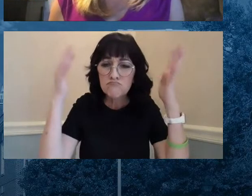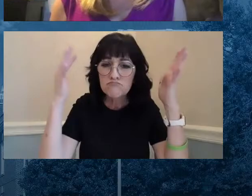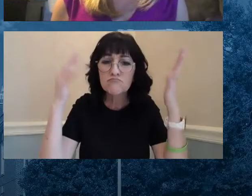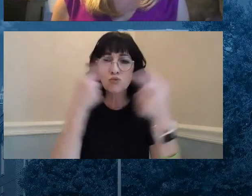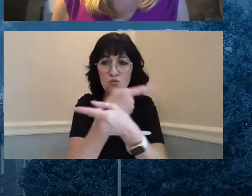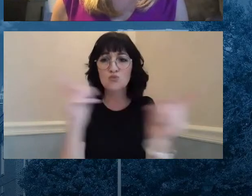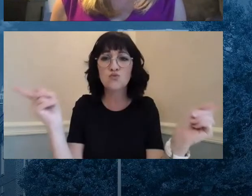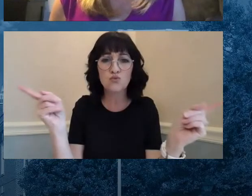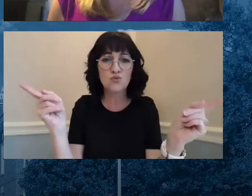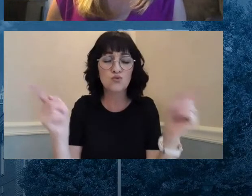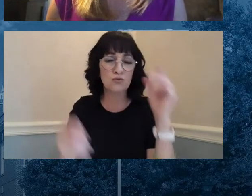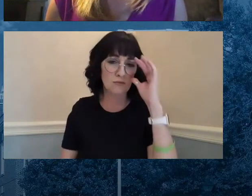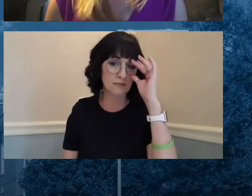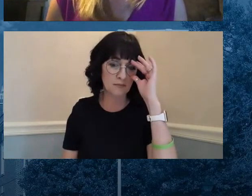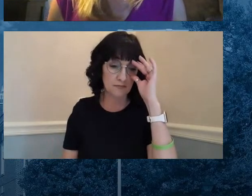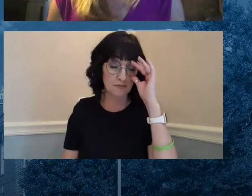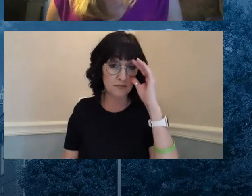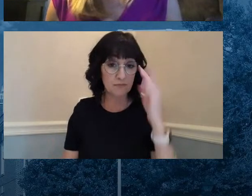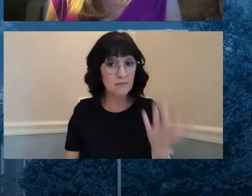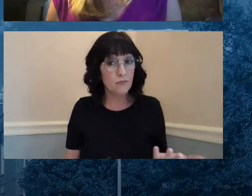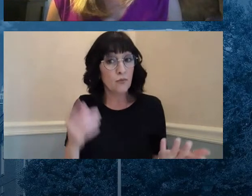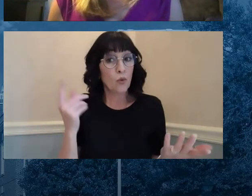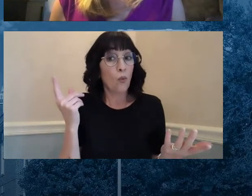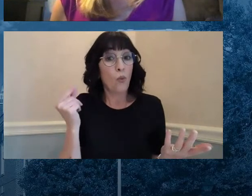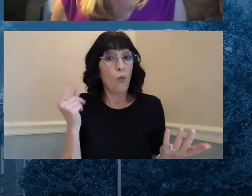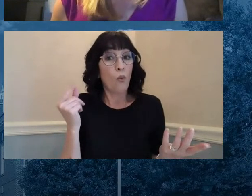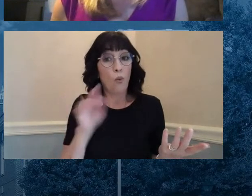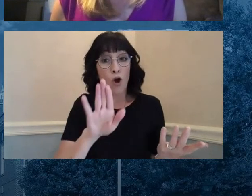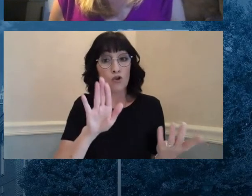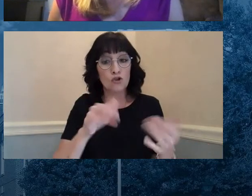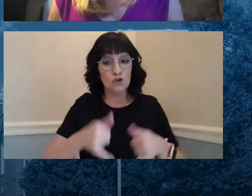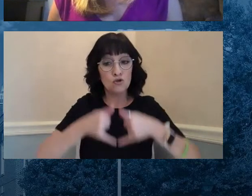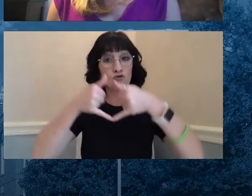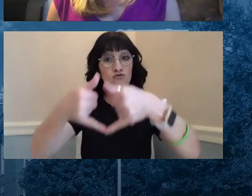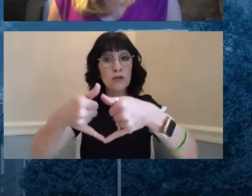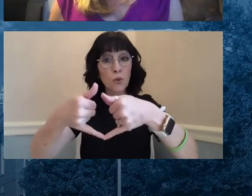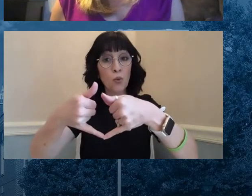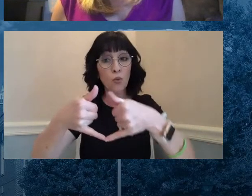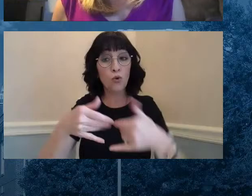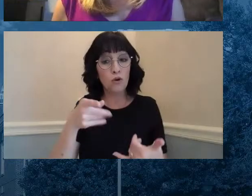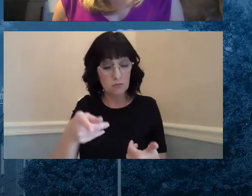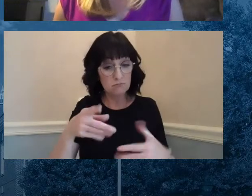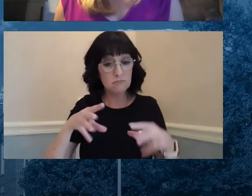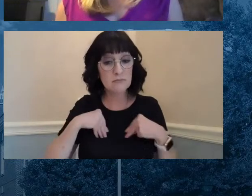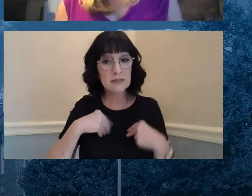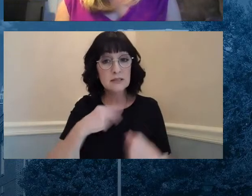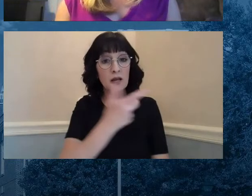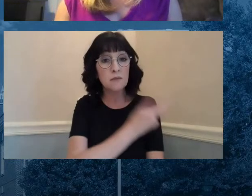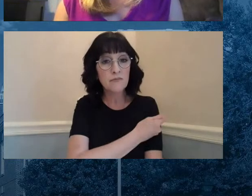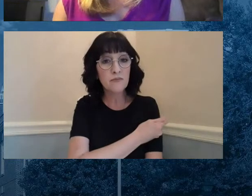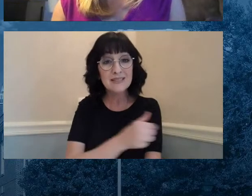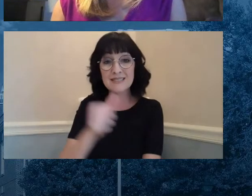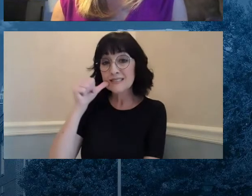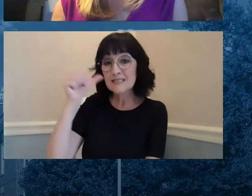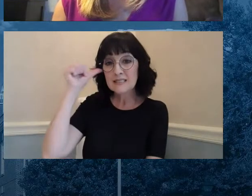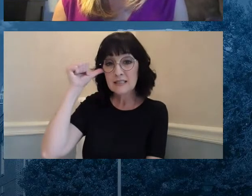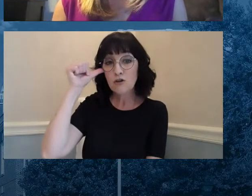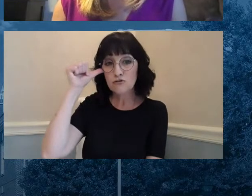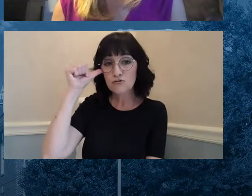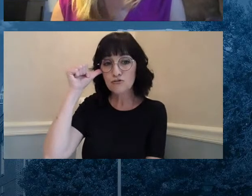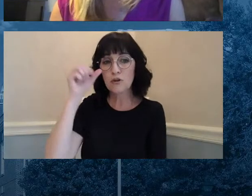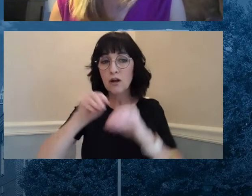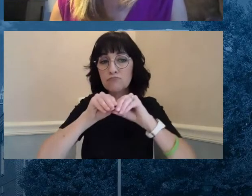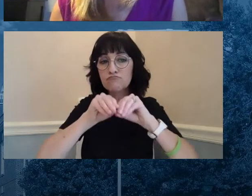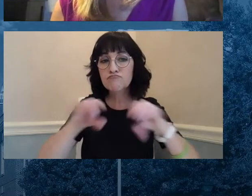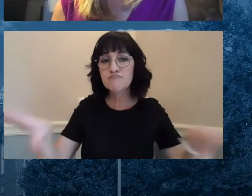rewards. One of them, we think, is the new CDC guidance that was released yesterday. We are really excited about this new guidance.